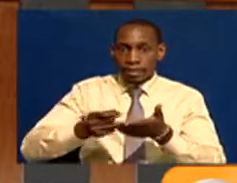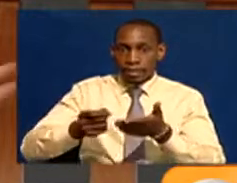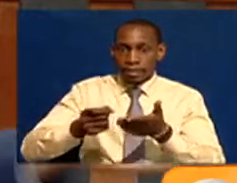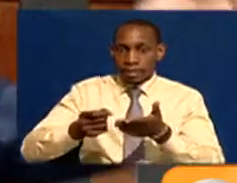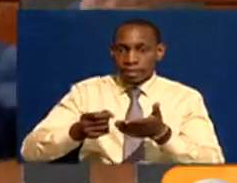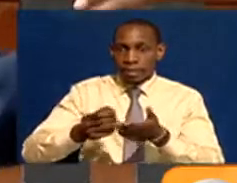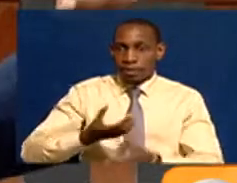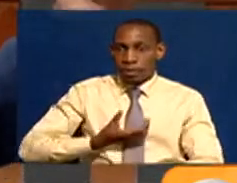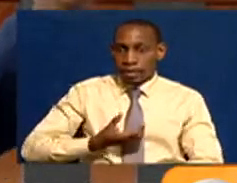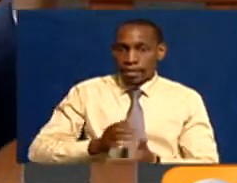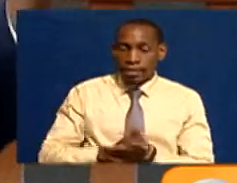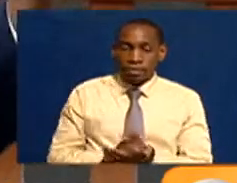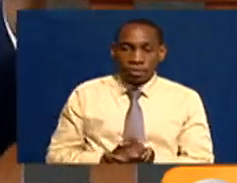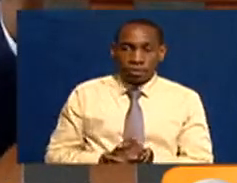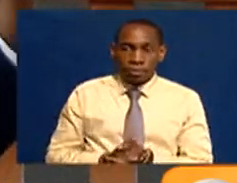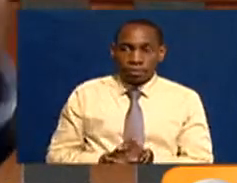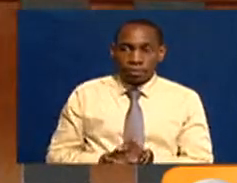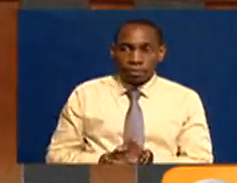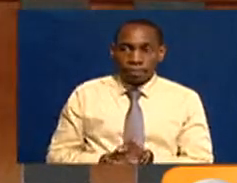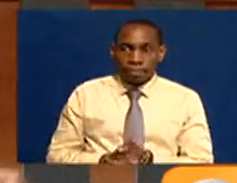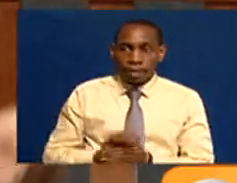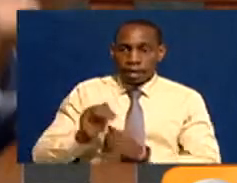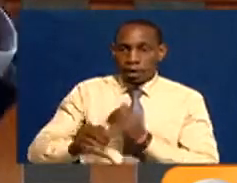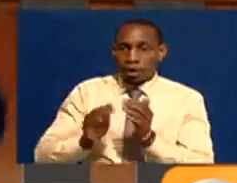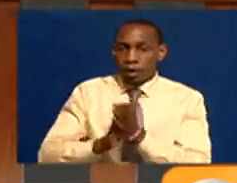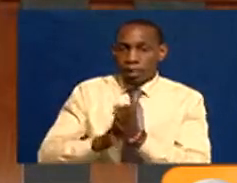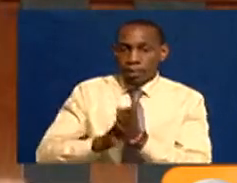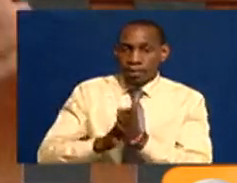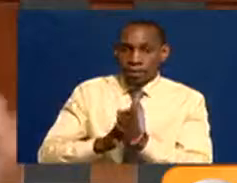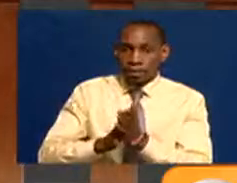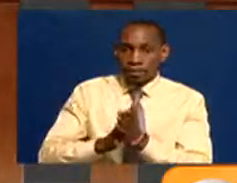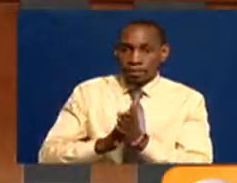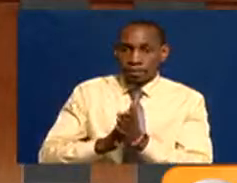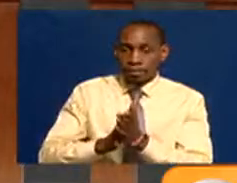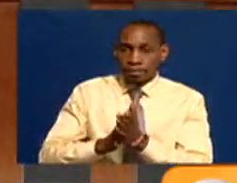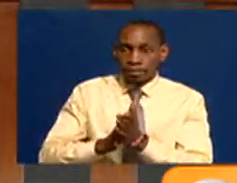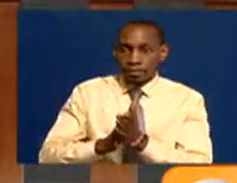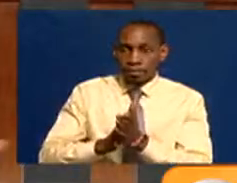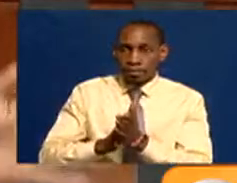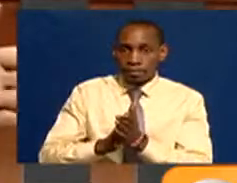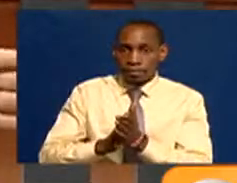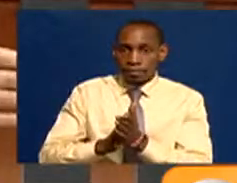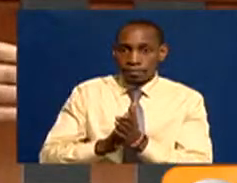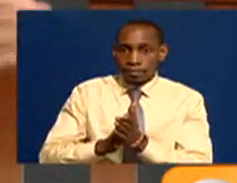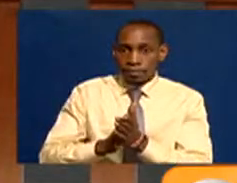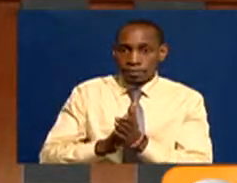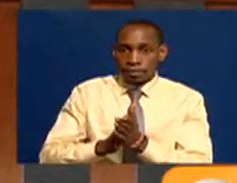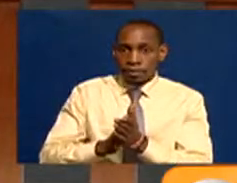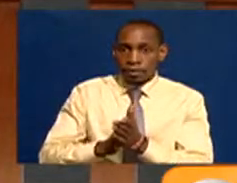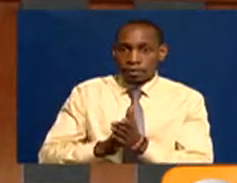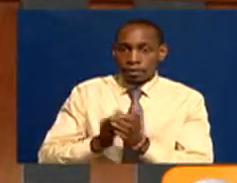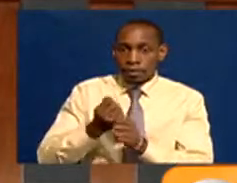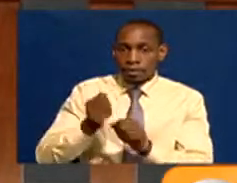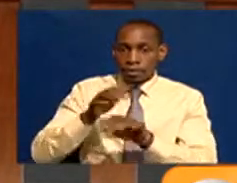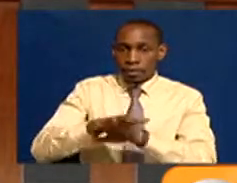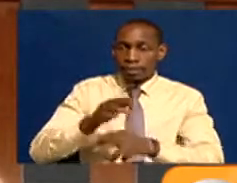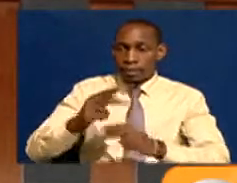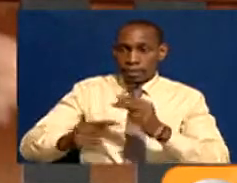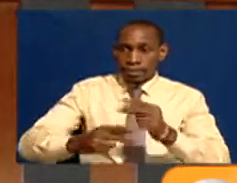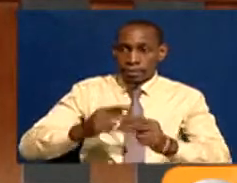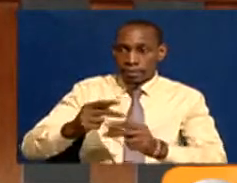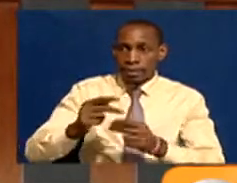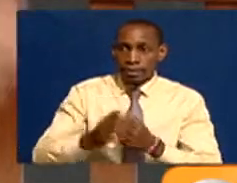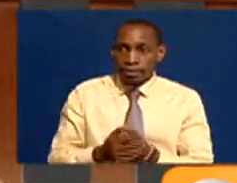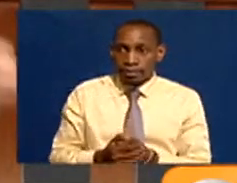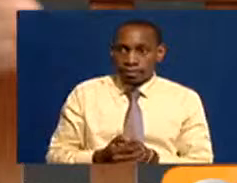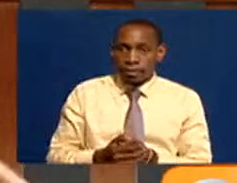council. All the proposals and inquiries will come, and we have a very streamlined process, a very